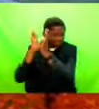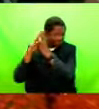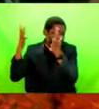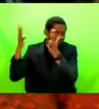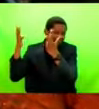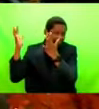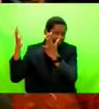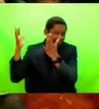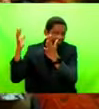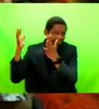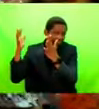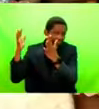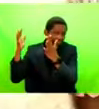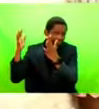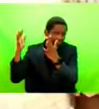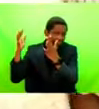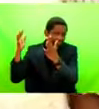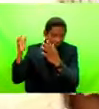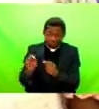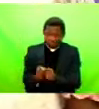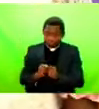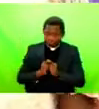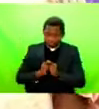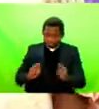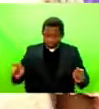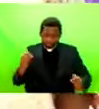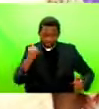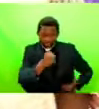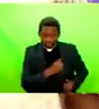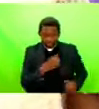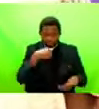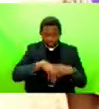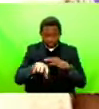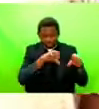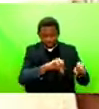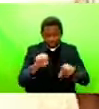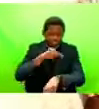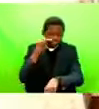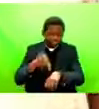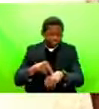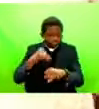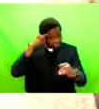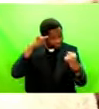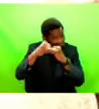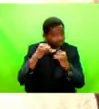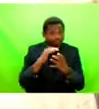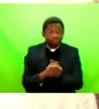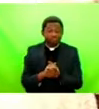the general of the possessing the nation's agenda.